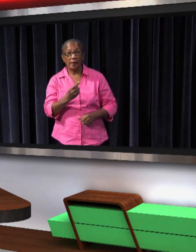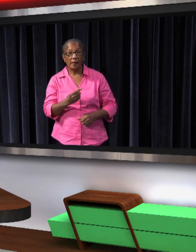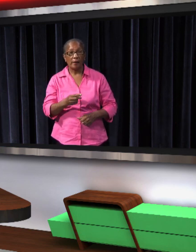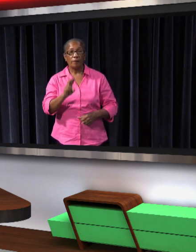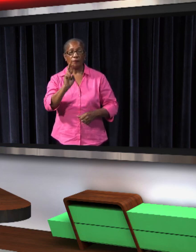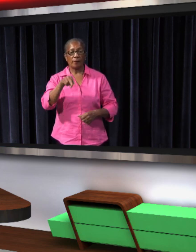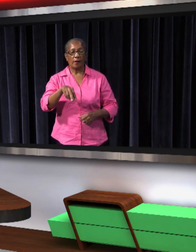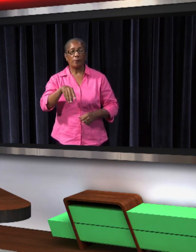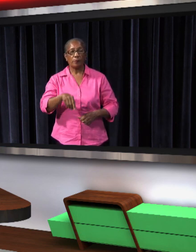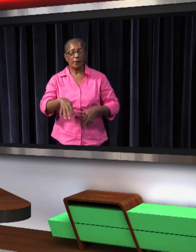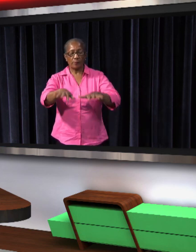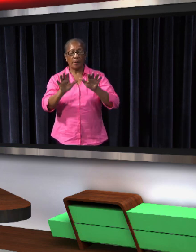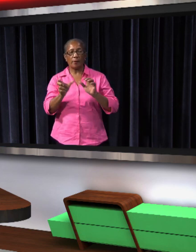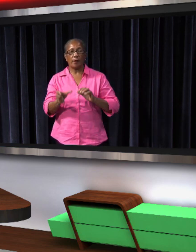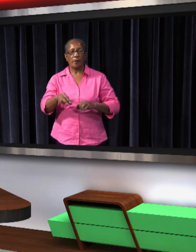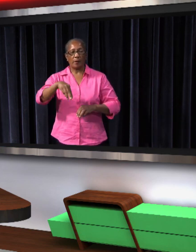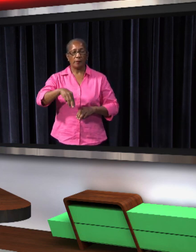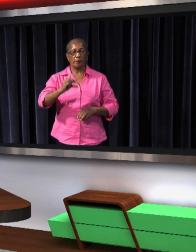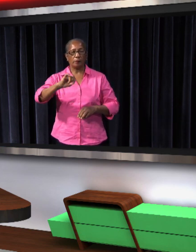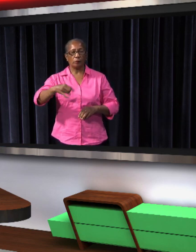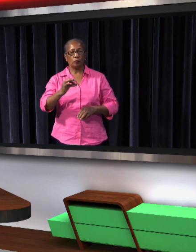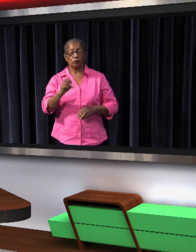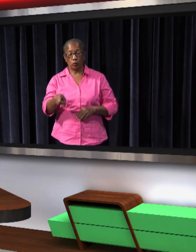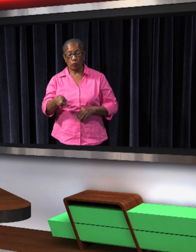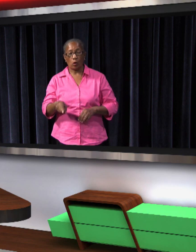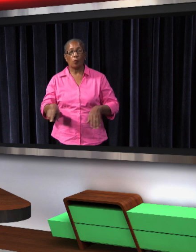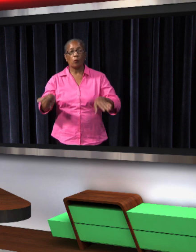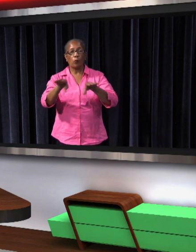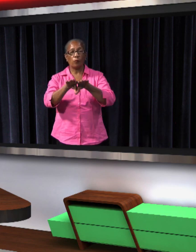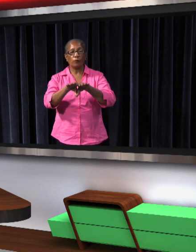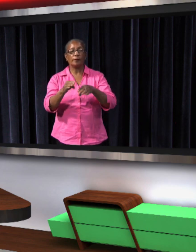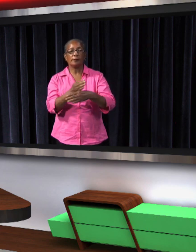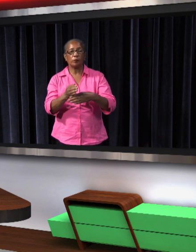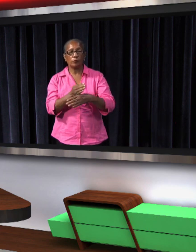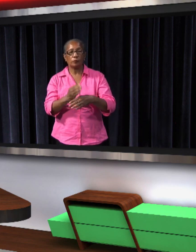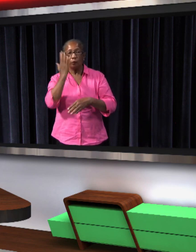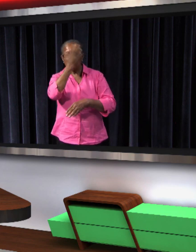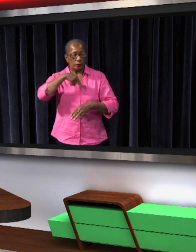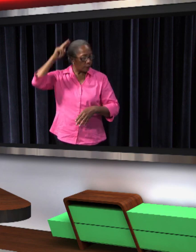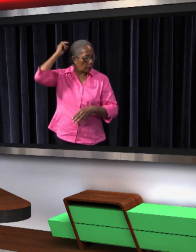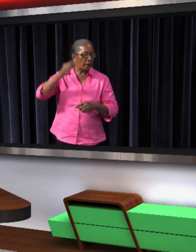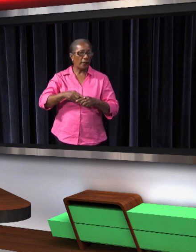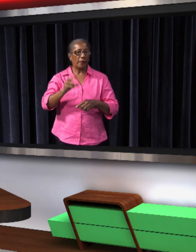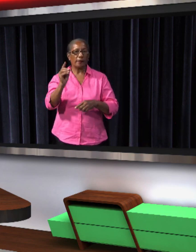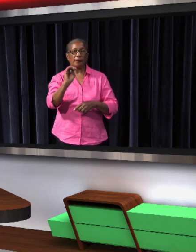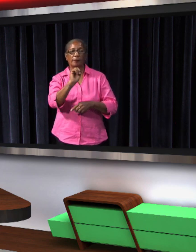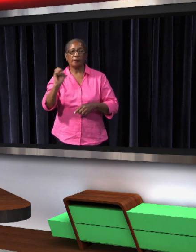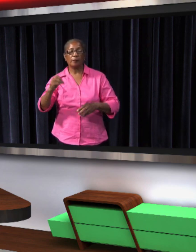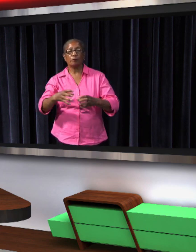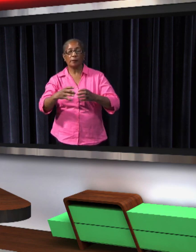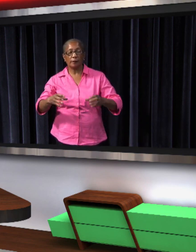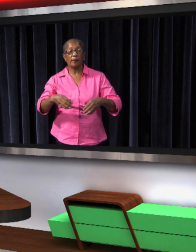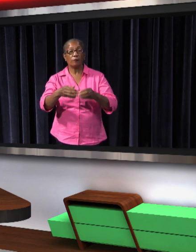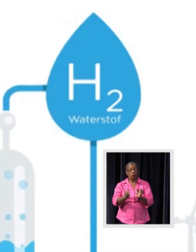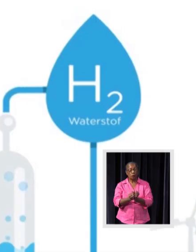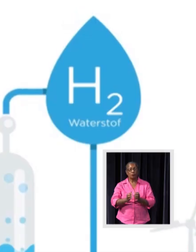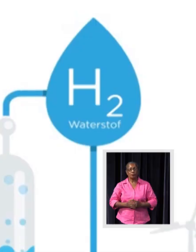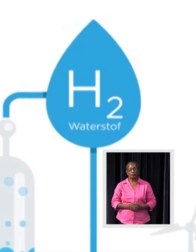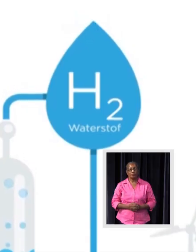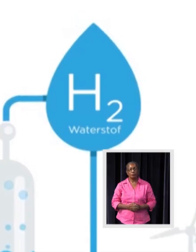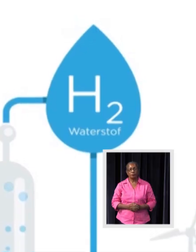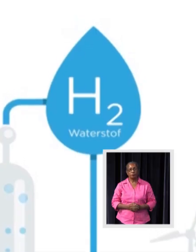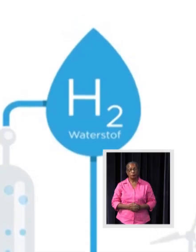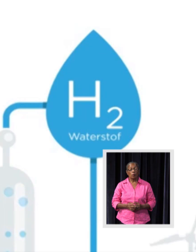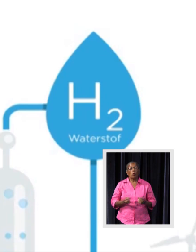of VHP MP Mahinder Yogi to the agreement between Suriname and the Danish company hybrid power system